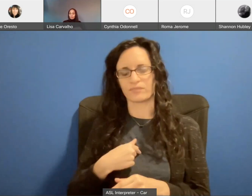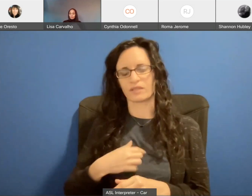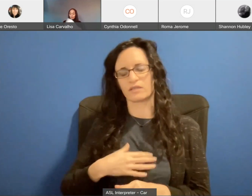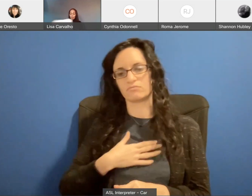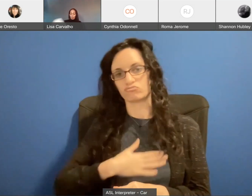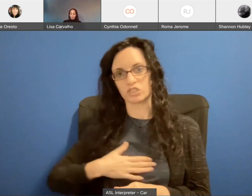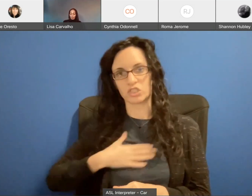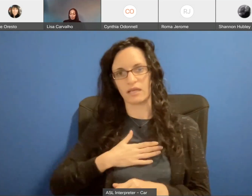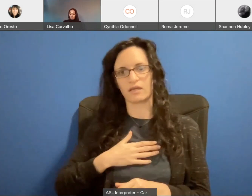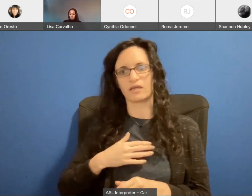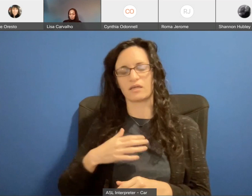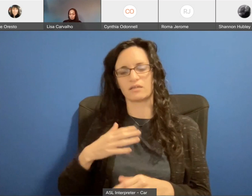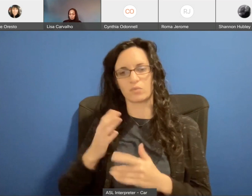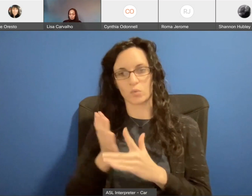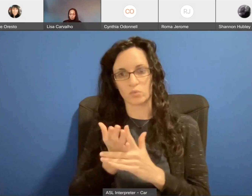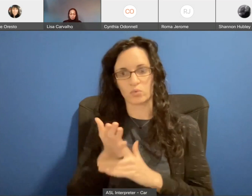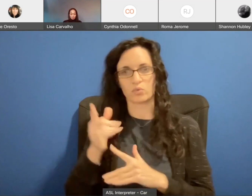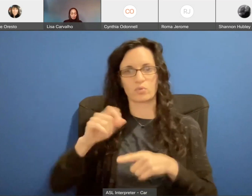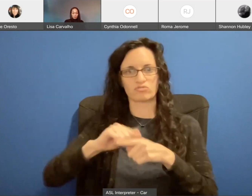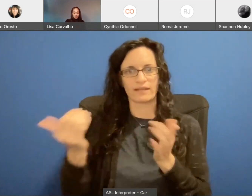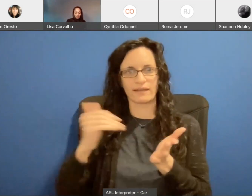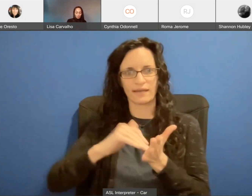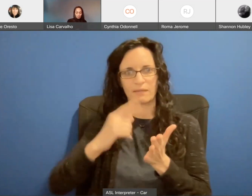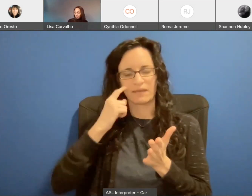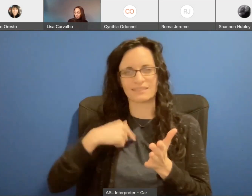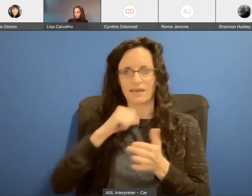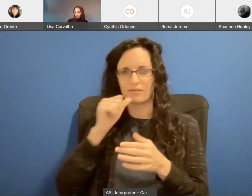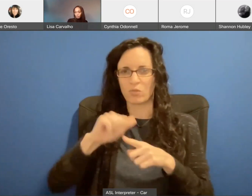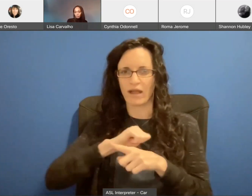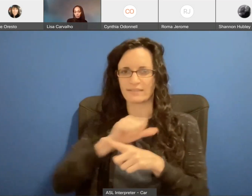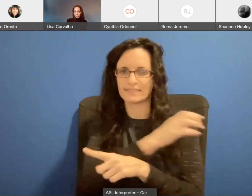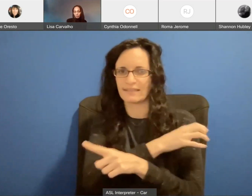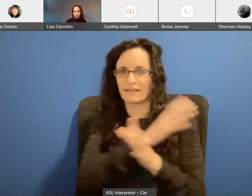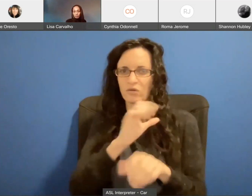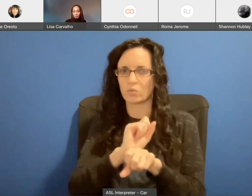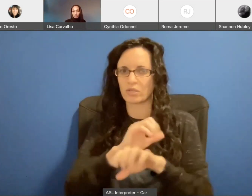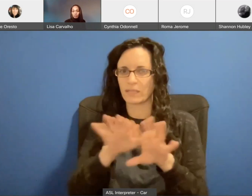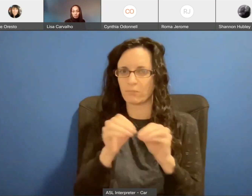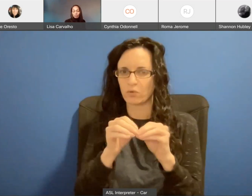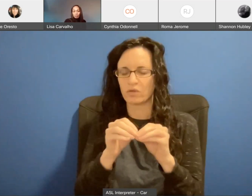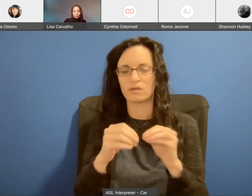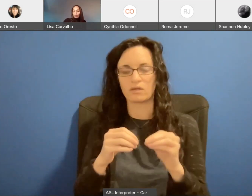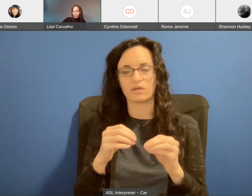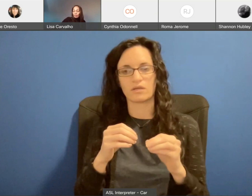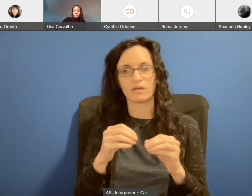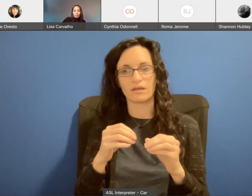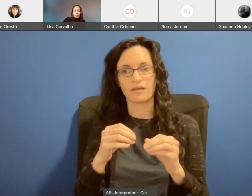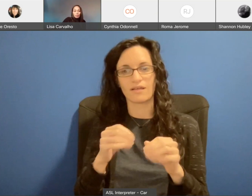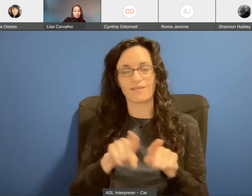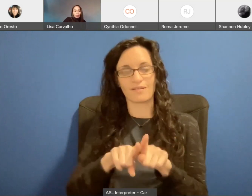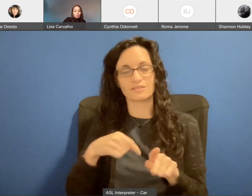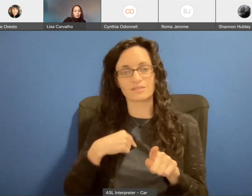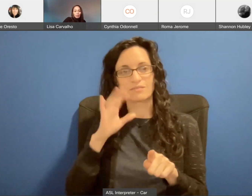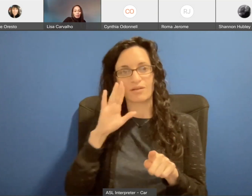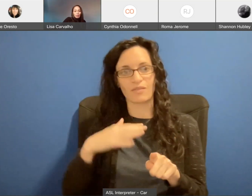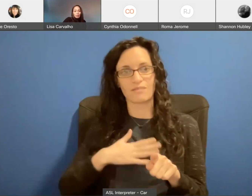go through this again because I don't practice anymore, and to know that my colleagues will also have